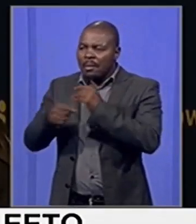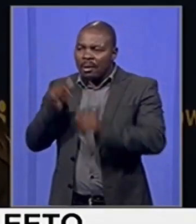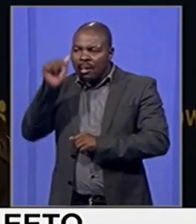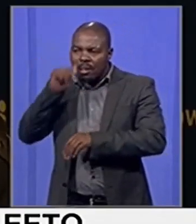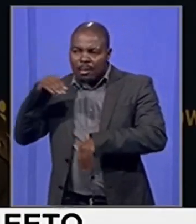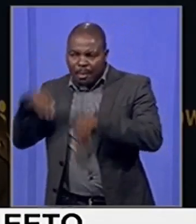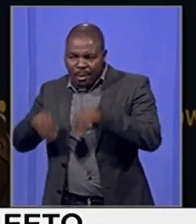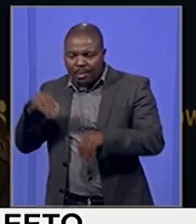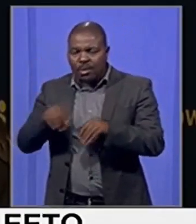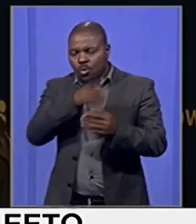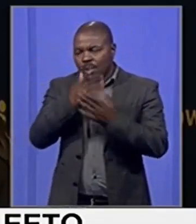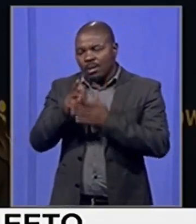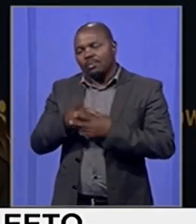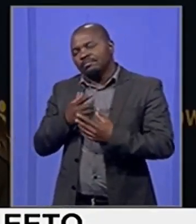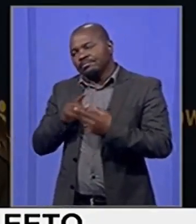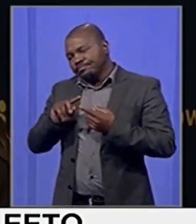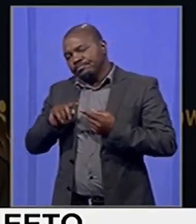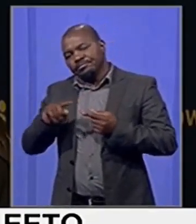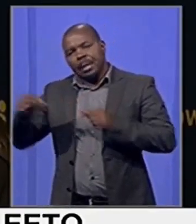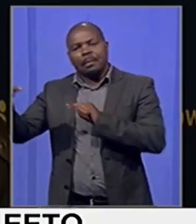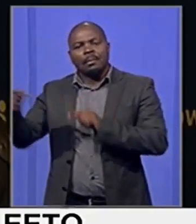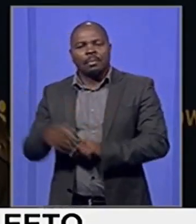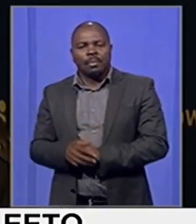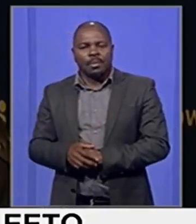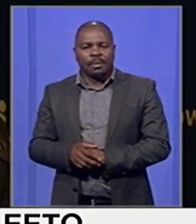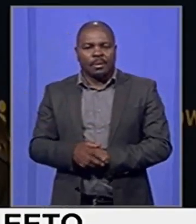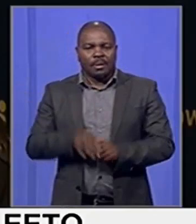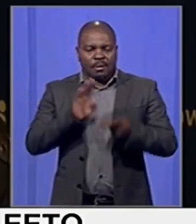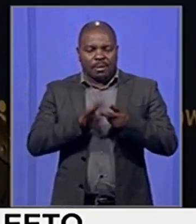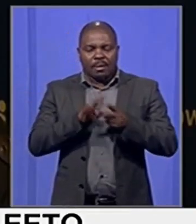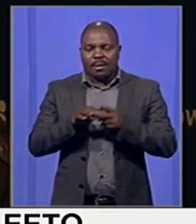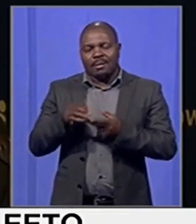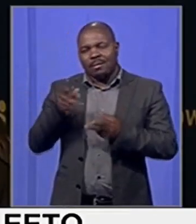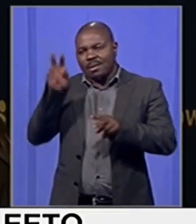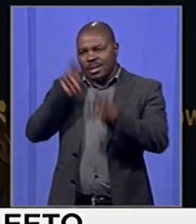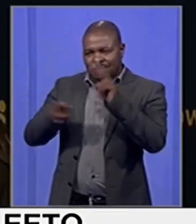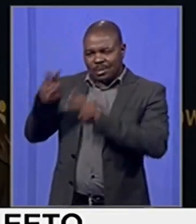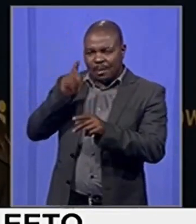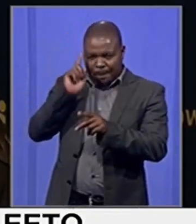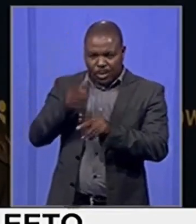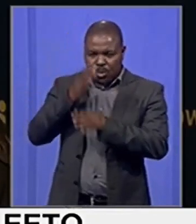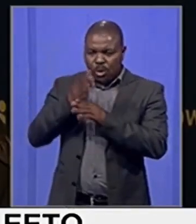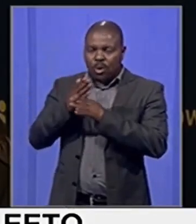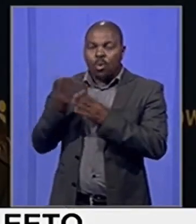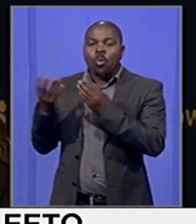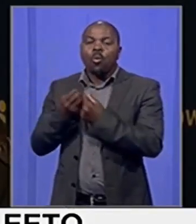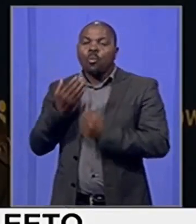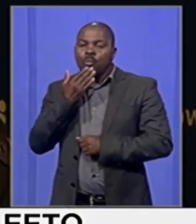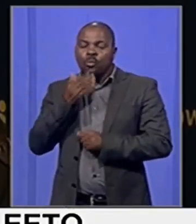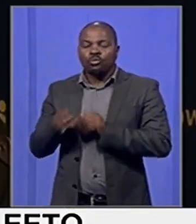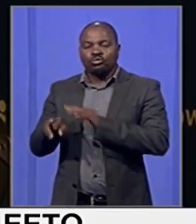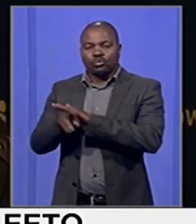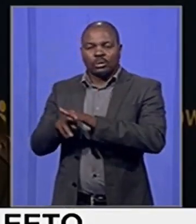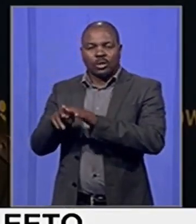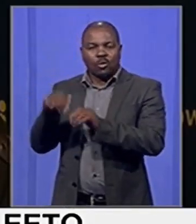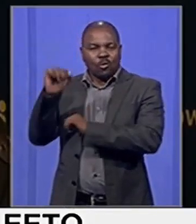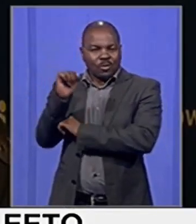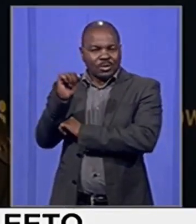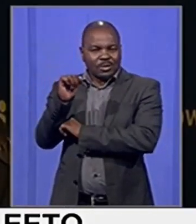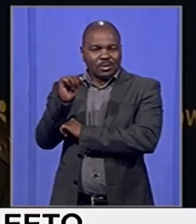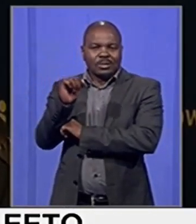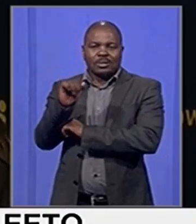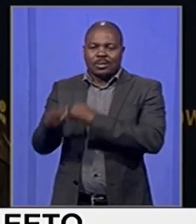challenges. Two, that its inspectors must work closely with their regional offices and they